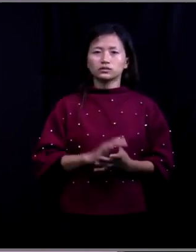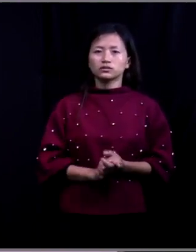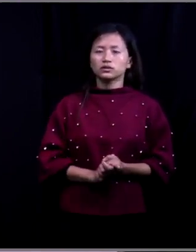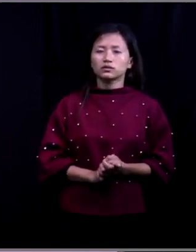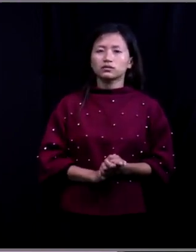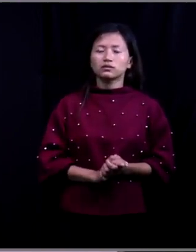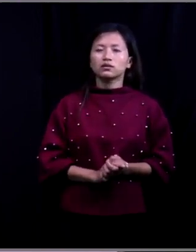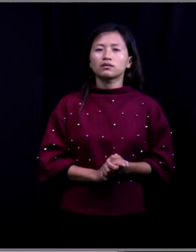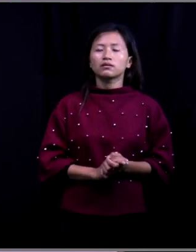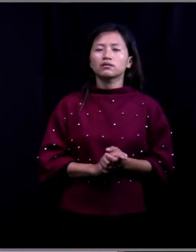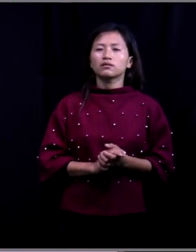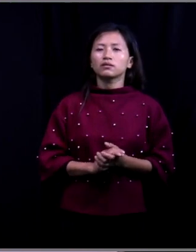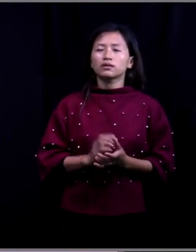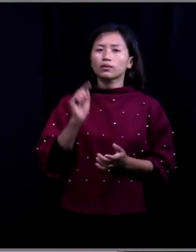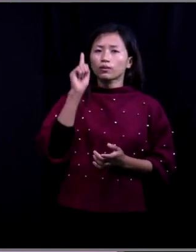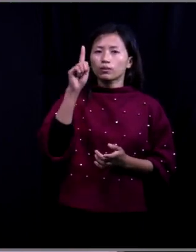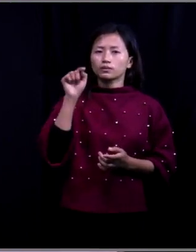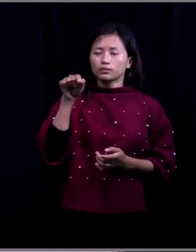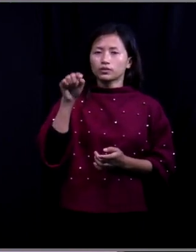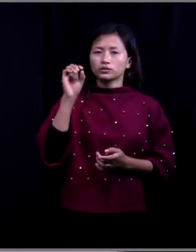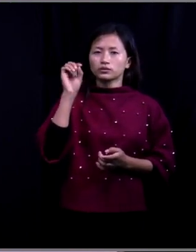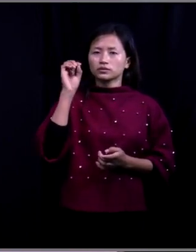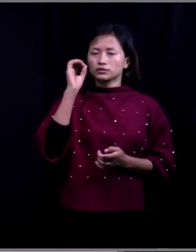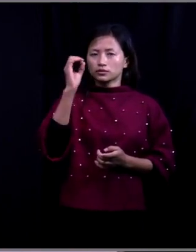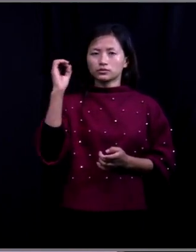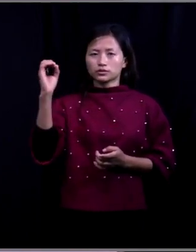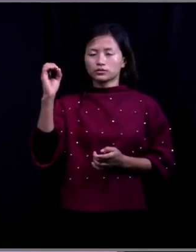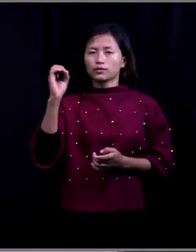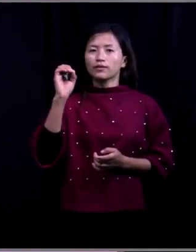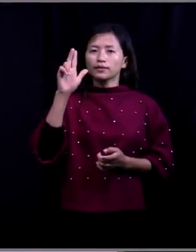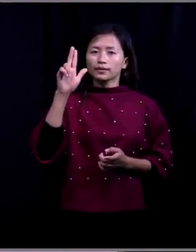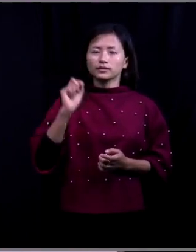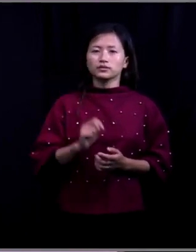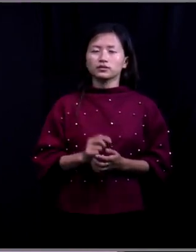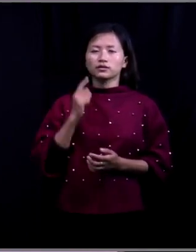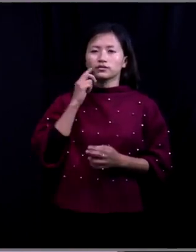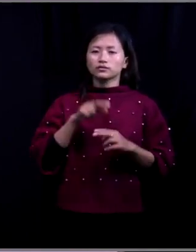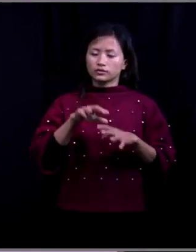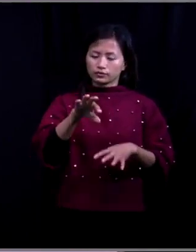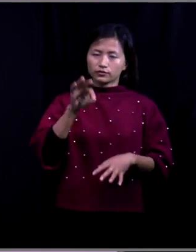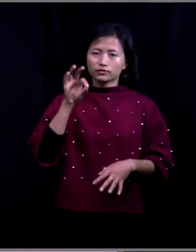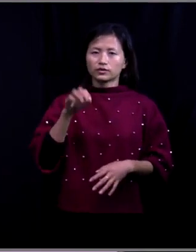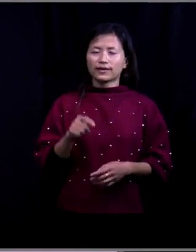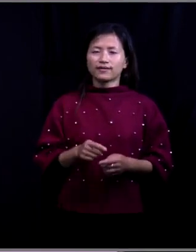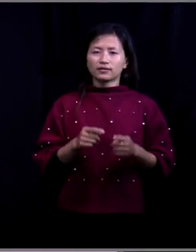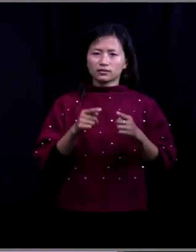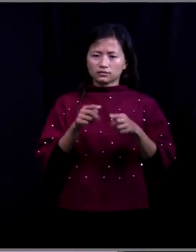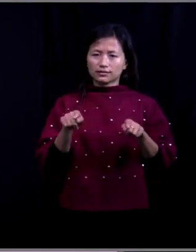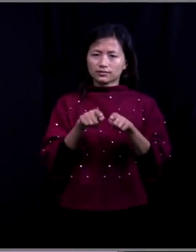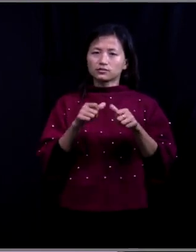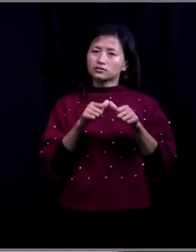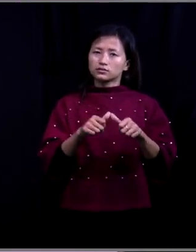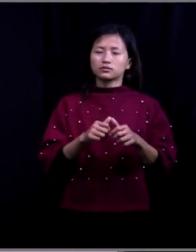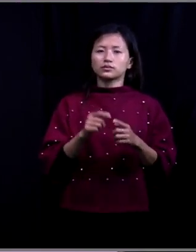of hydrogen atom is 1.008. So if you want to find out the actual